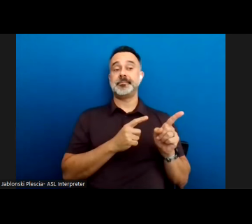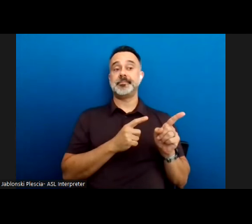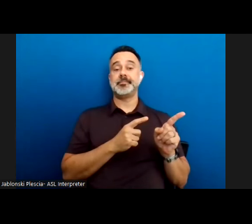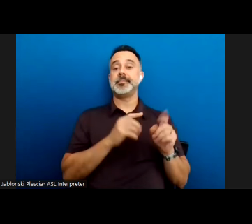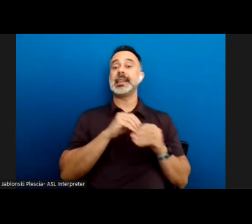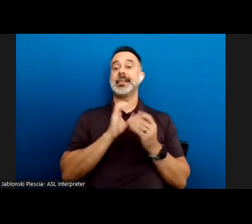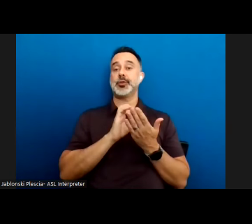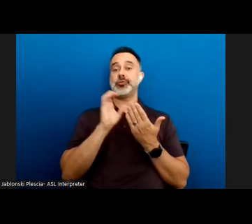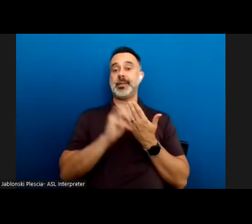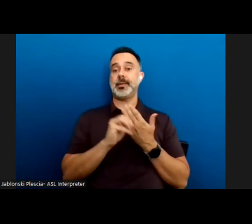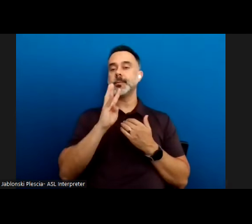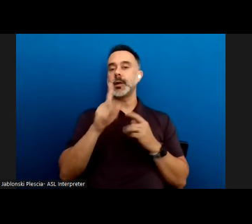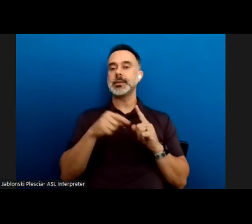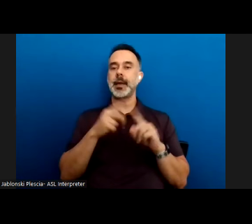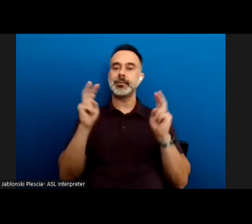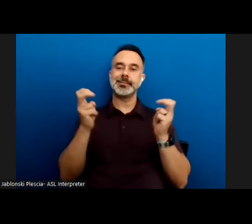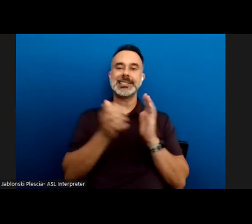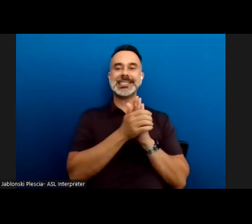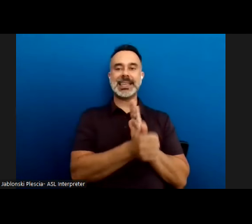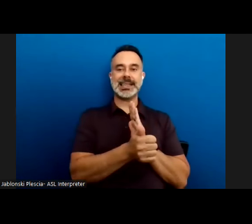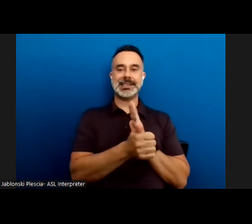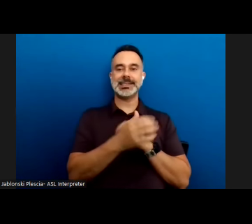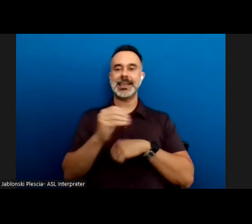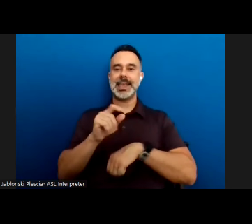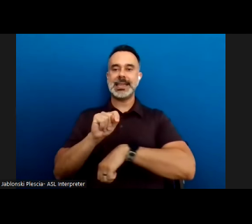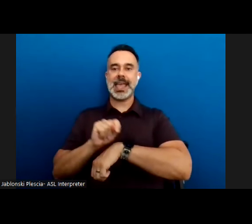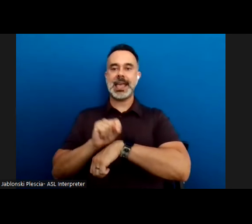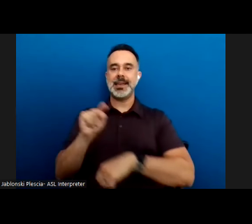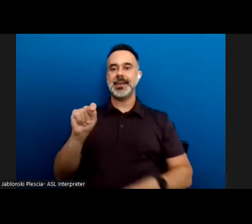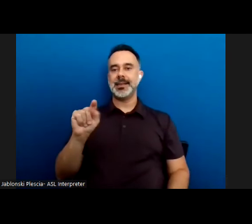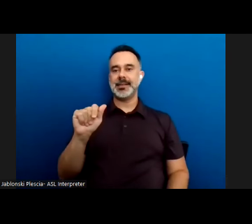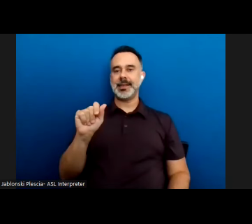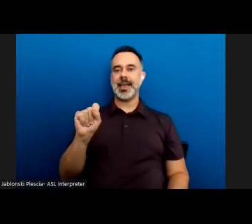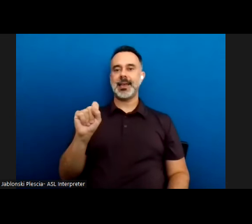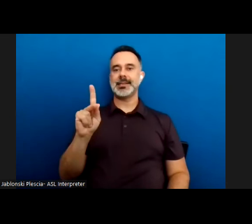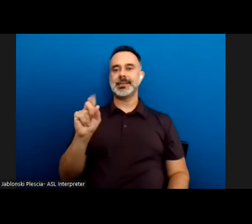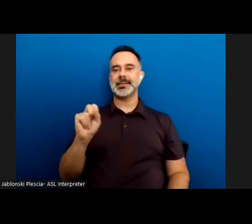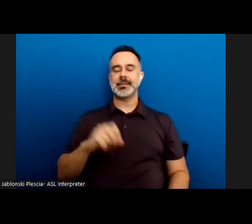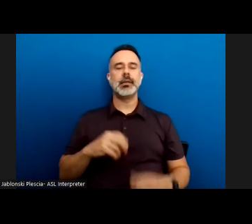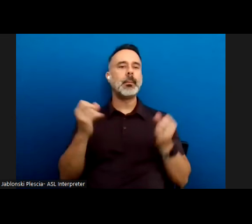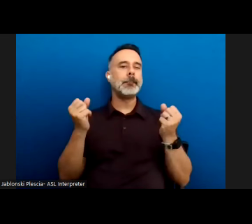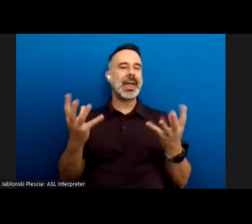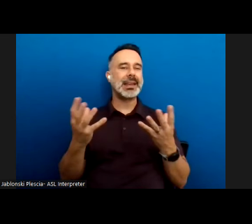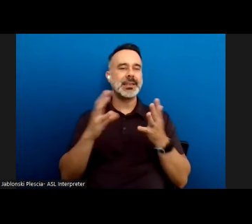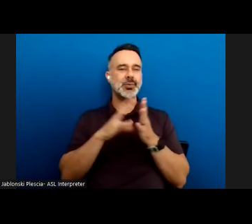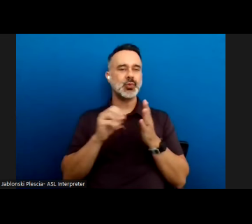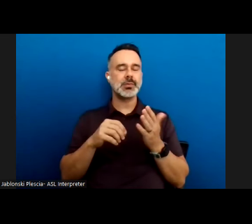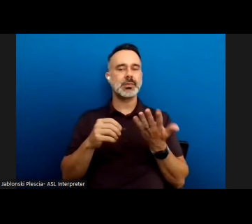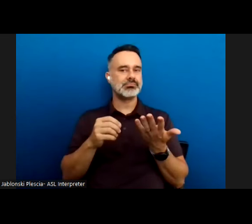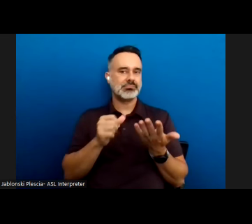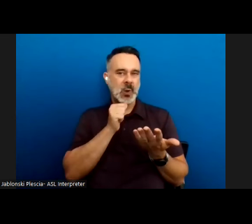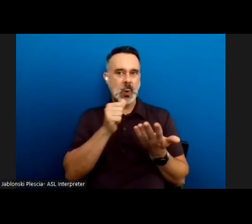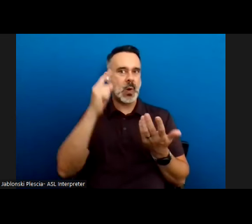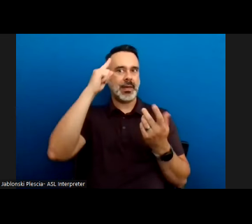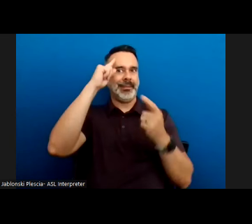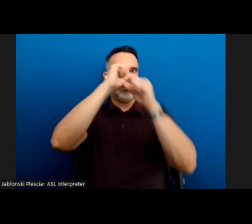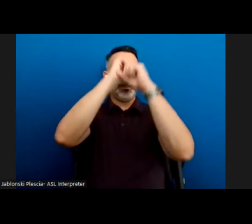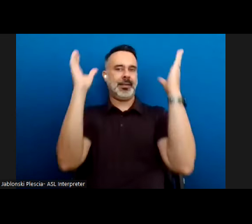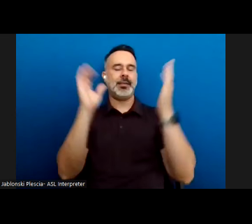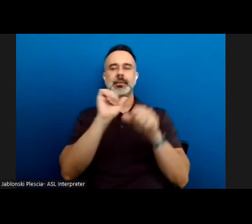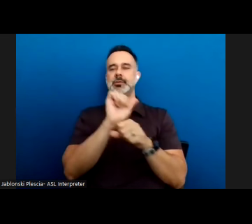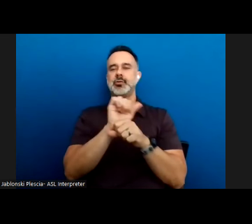that talks about skills and tasks. Many students don't think about a job description and